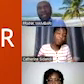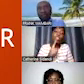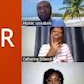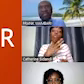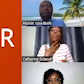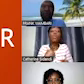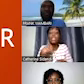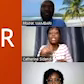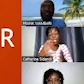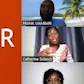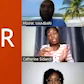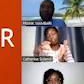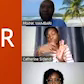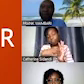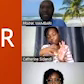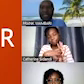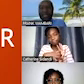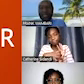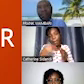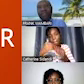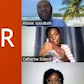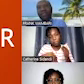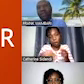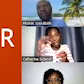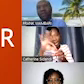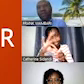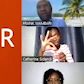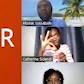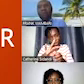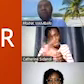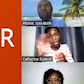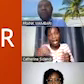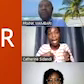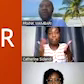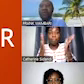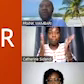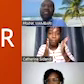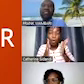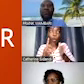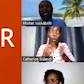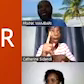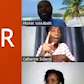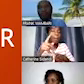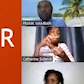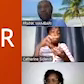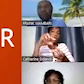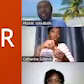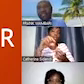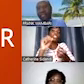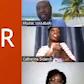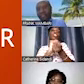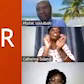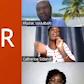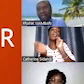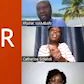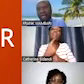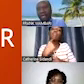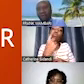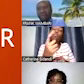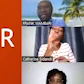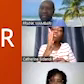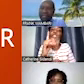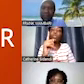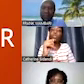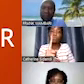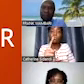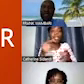simple one. Before the elections, £1 was changing to 141 shillings. After